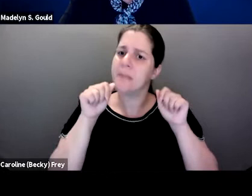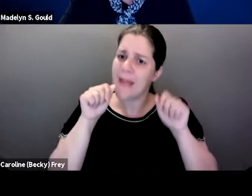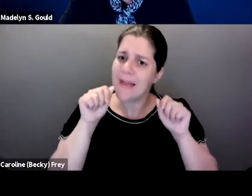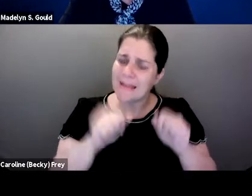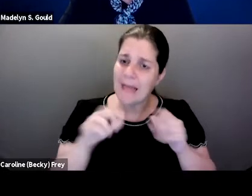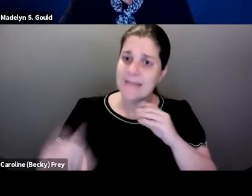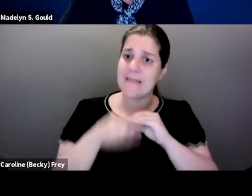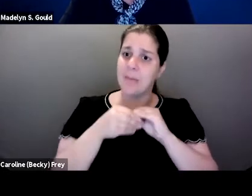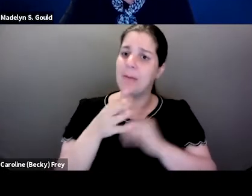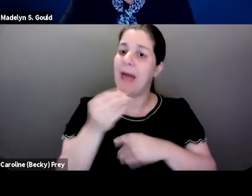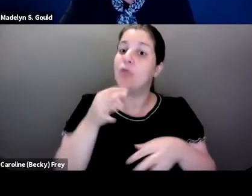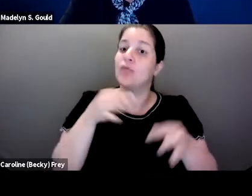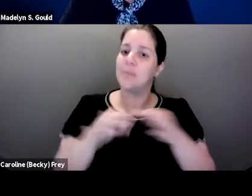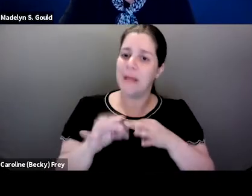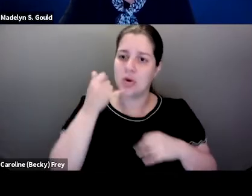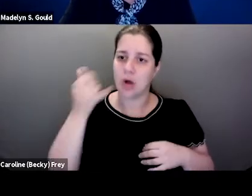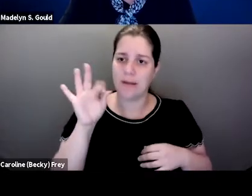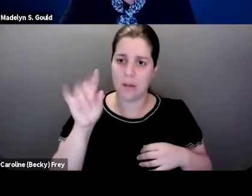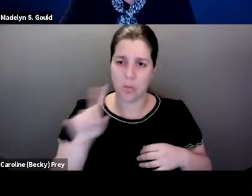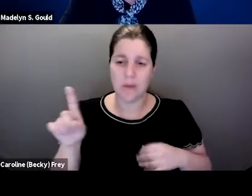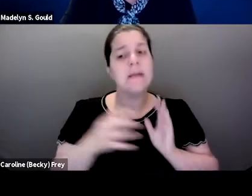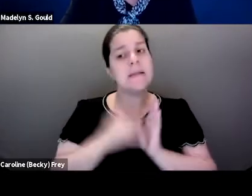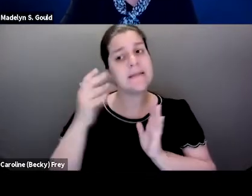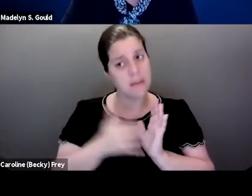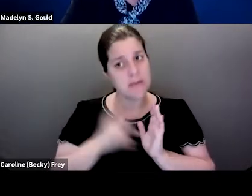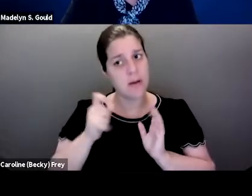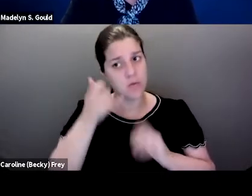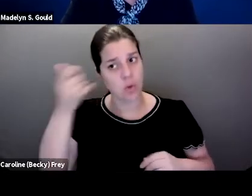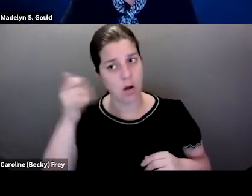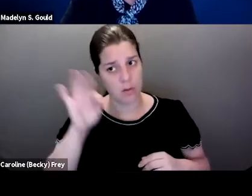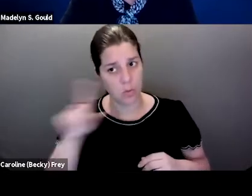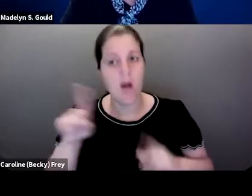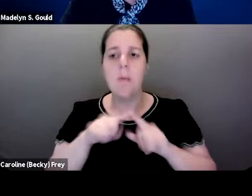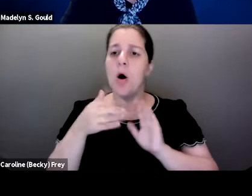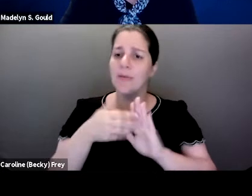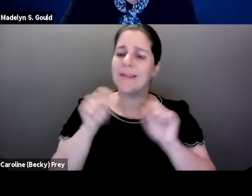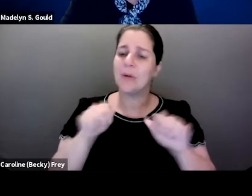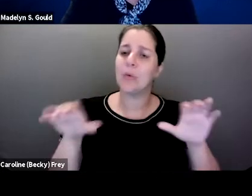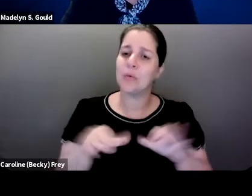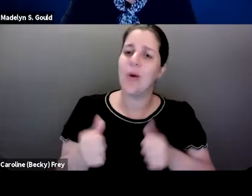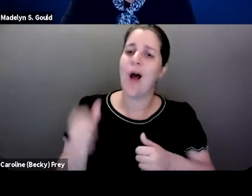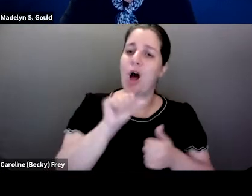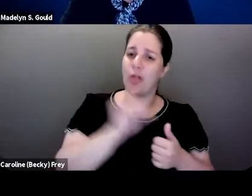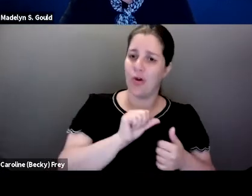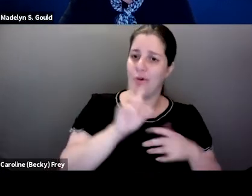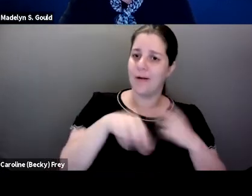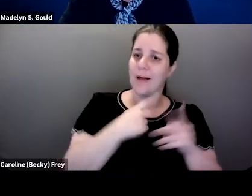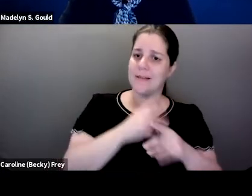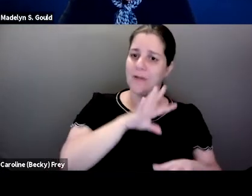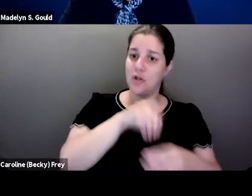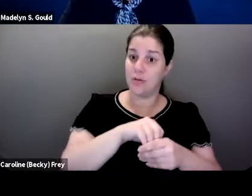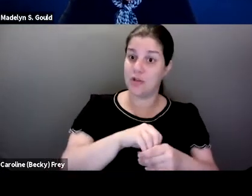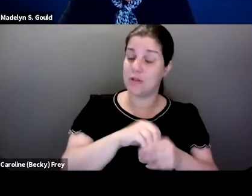sometimes they do have to call 911, but at other times they can do other, these other interventions,